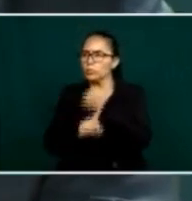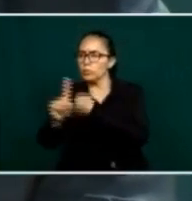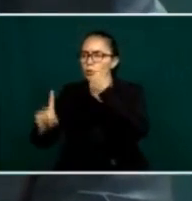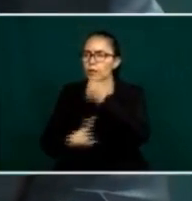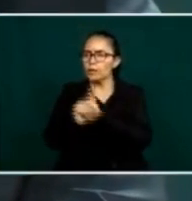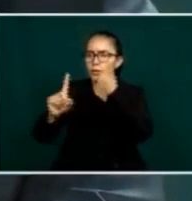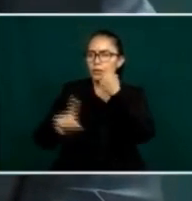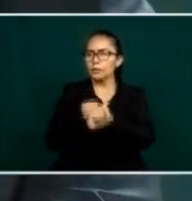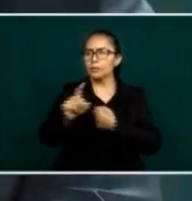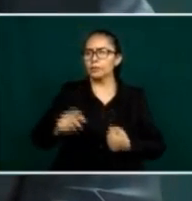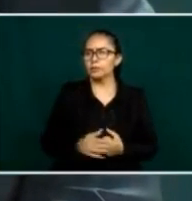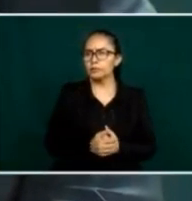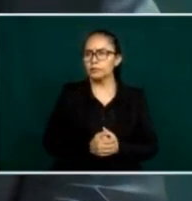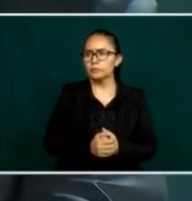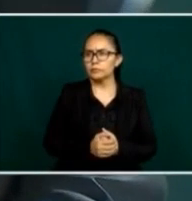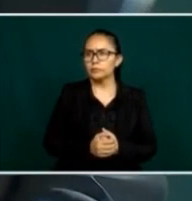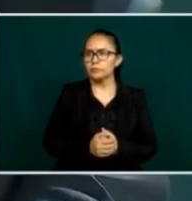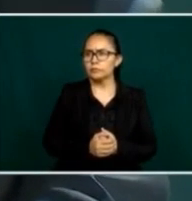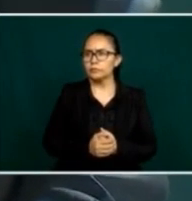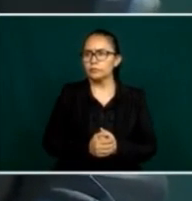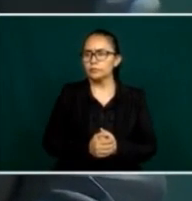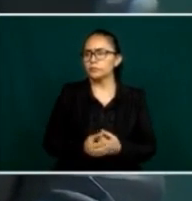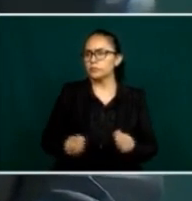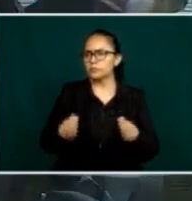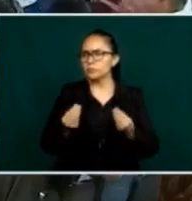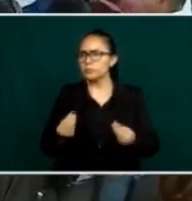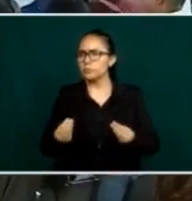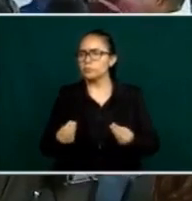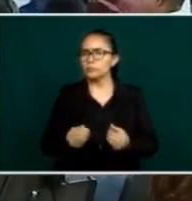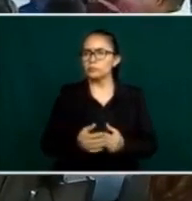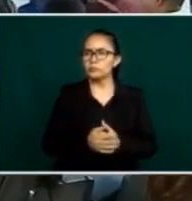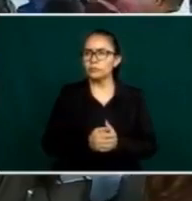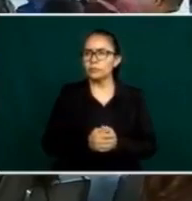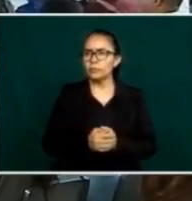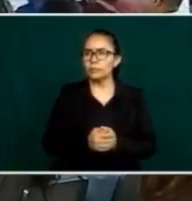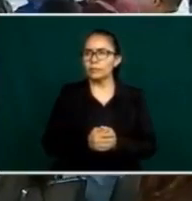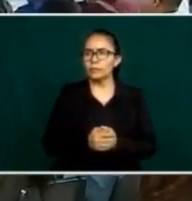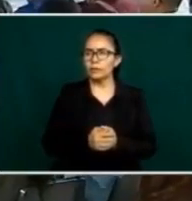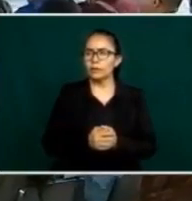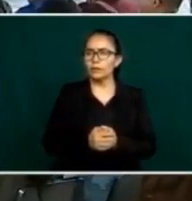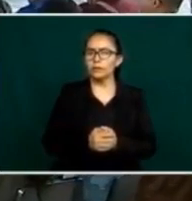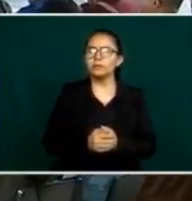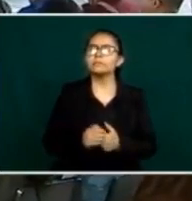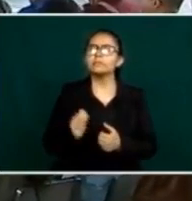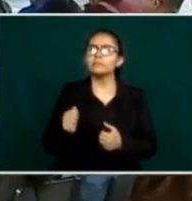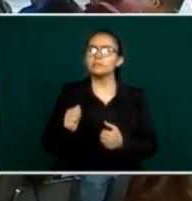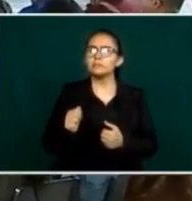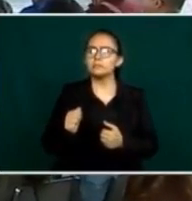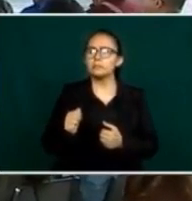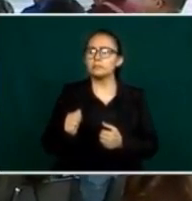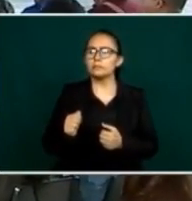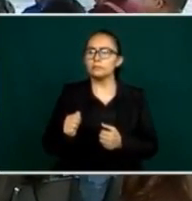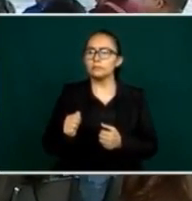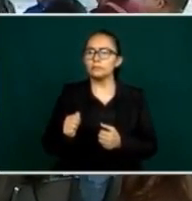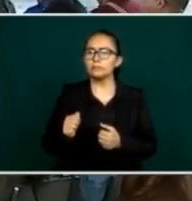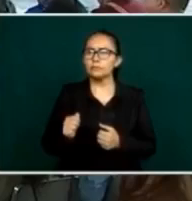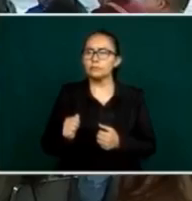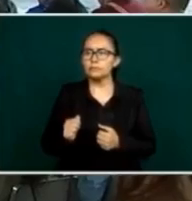problems. And it helps a lot that there be people telling us what,